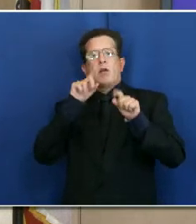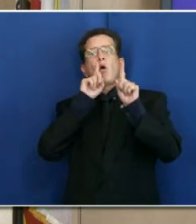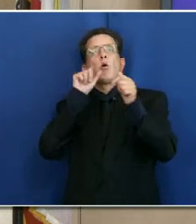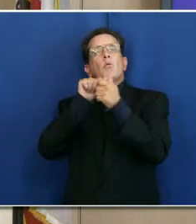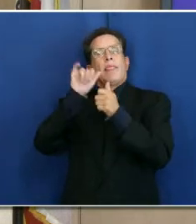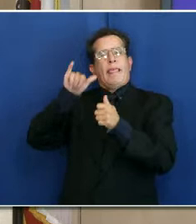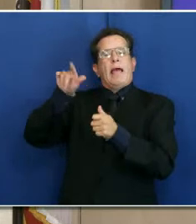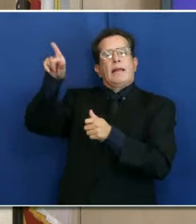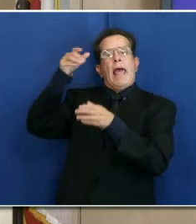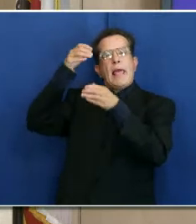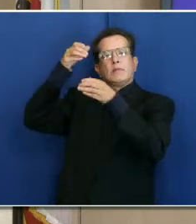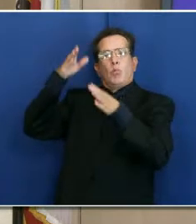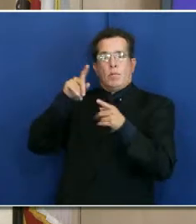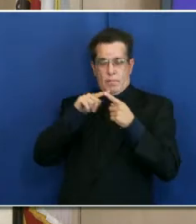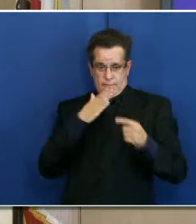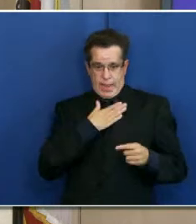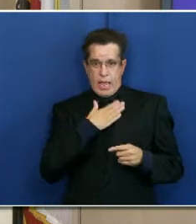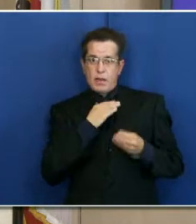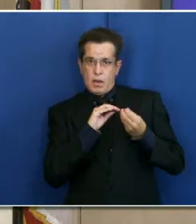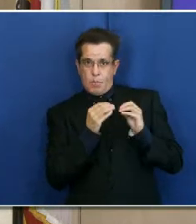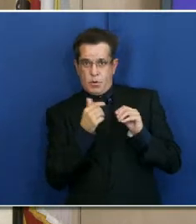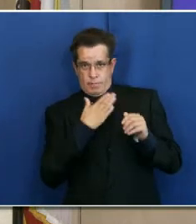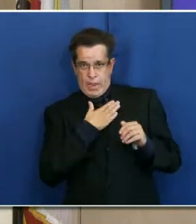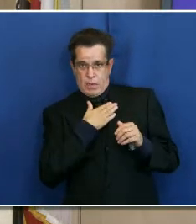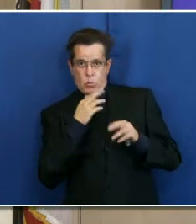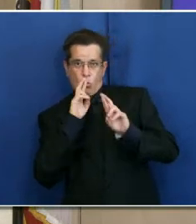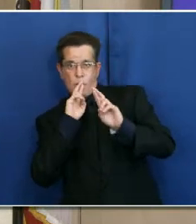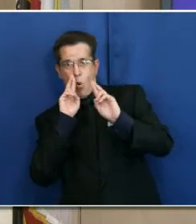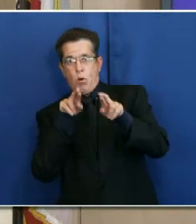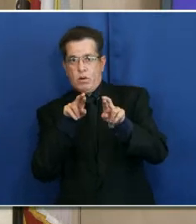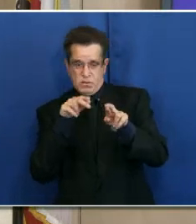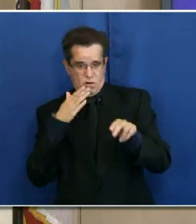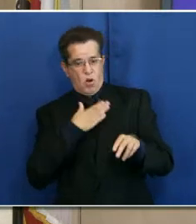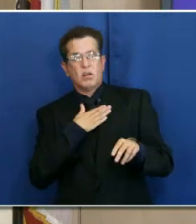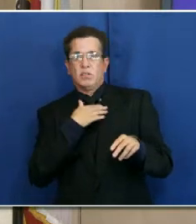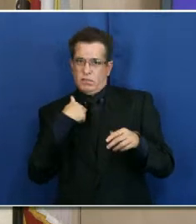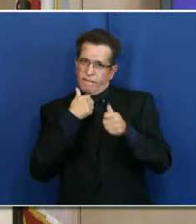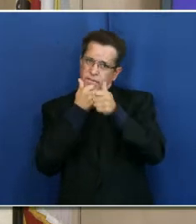will say that the numbers that we use to report are